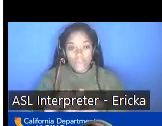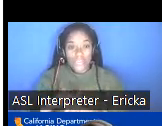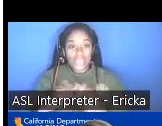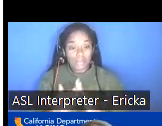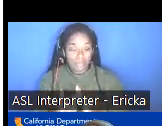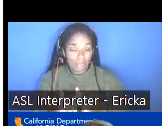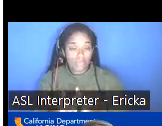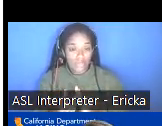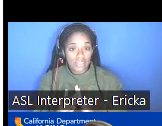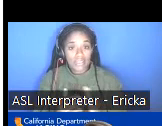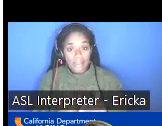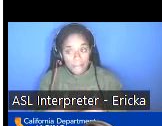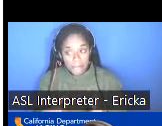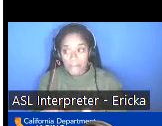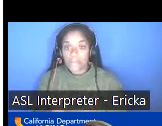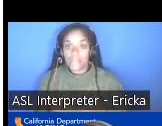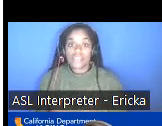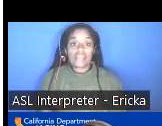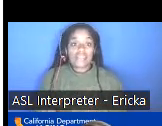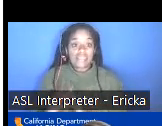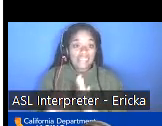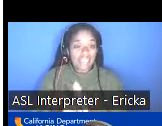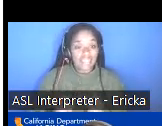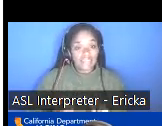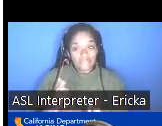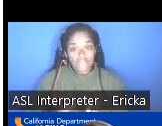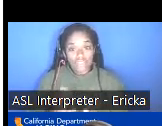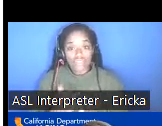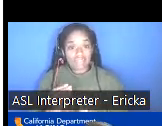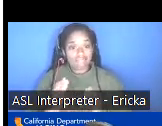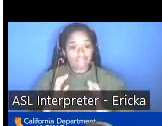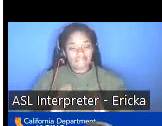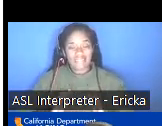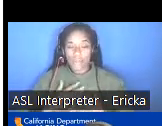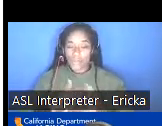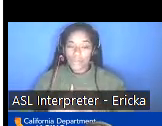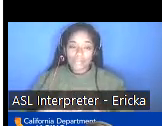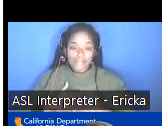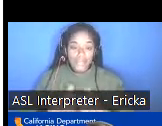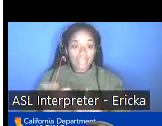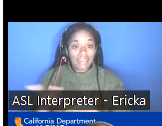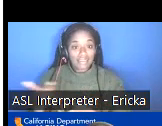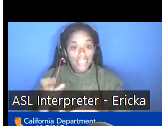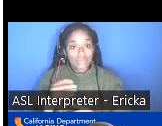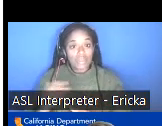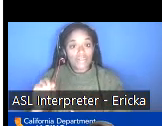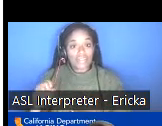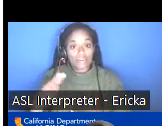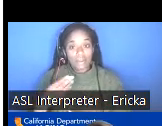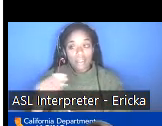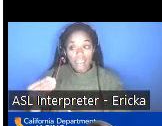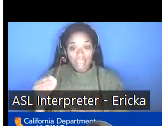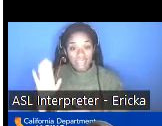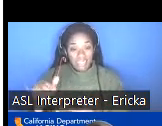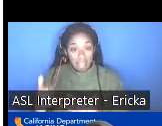and consumers. Really, really pleased by the engagement of our stakeholders. And it was with those priorities